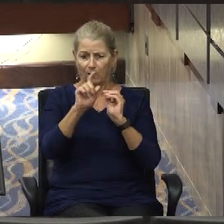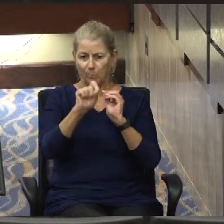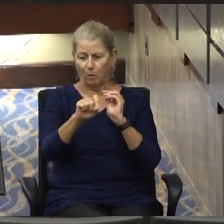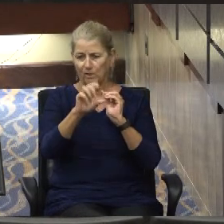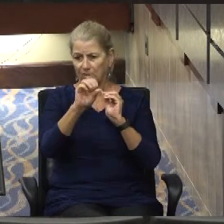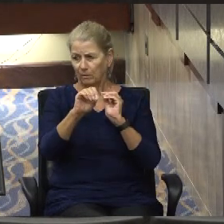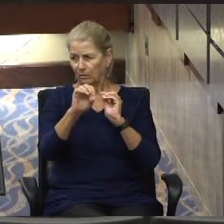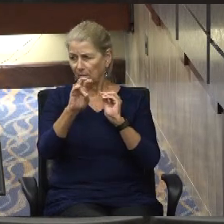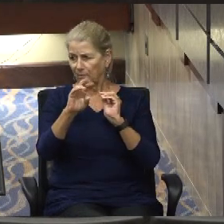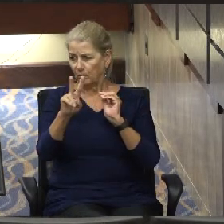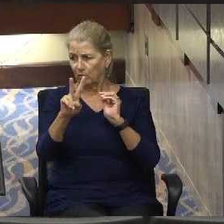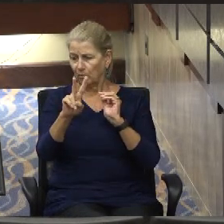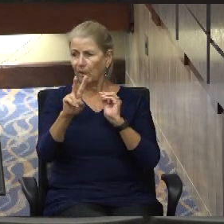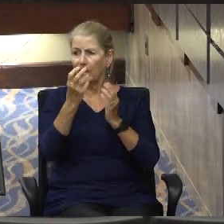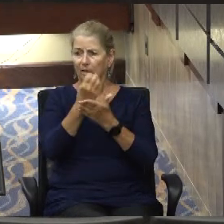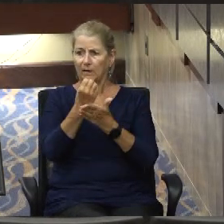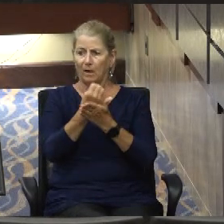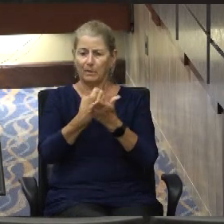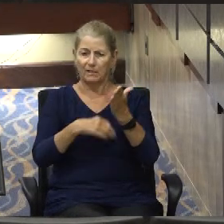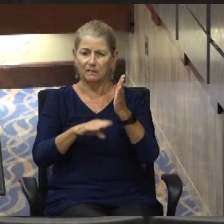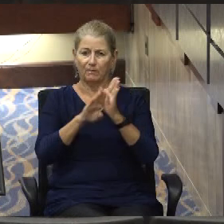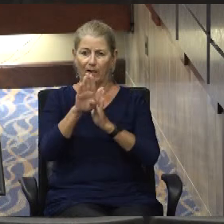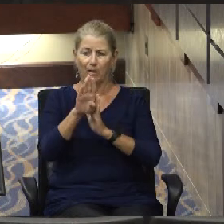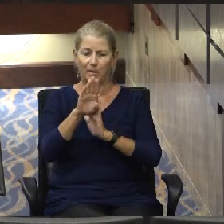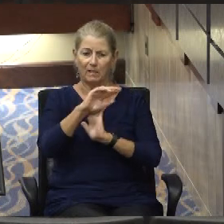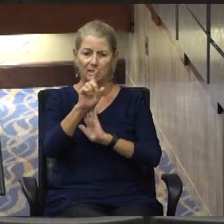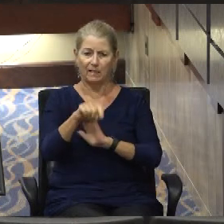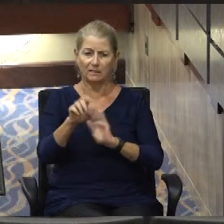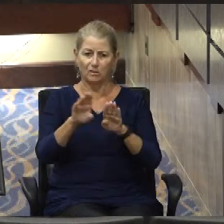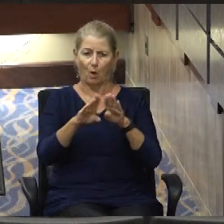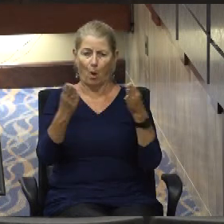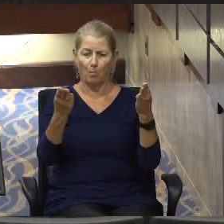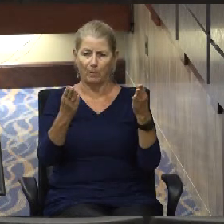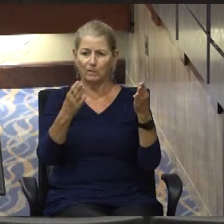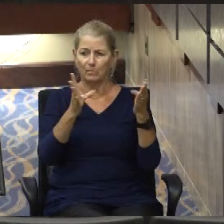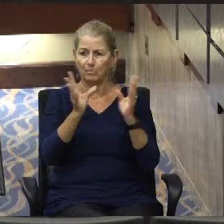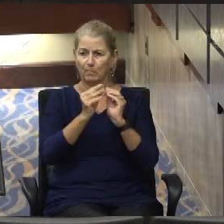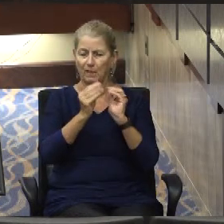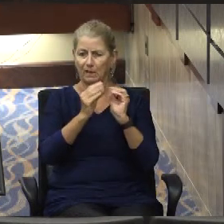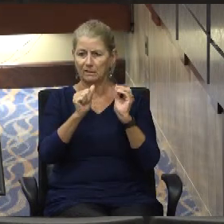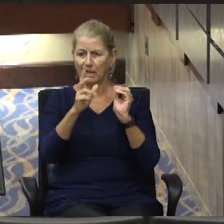551.072. Number 3, economic development, Texas Open Meetings Act, Section